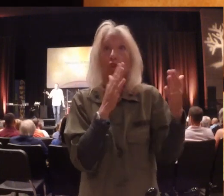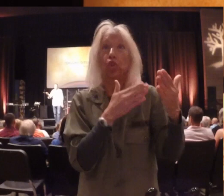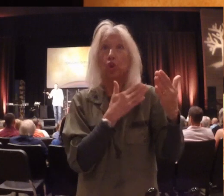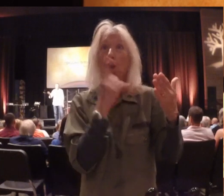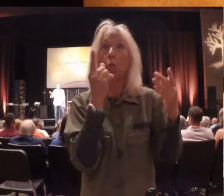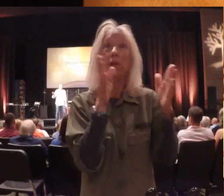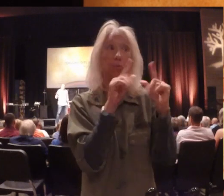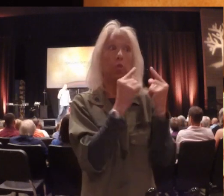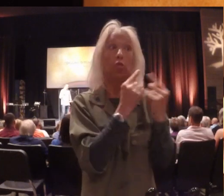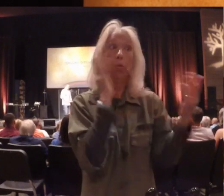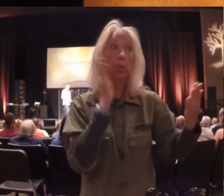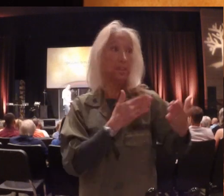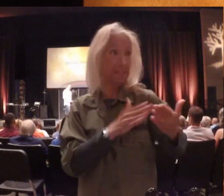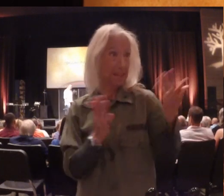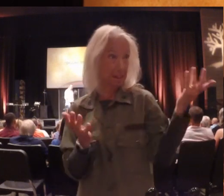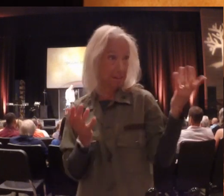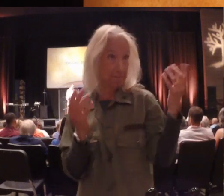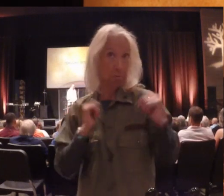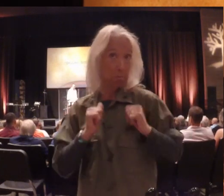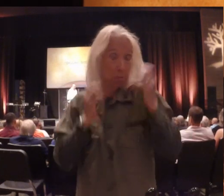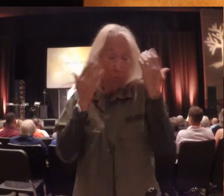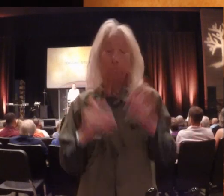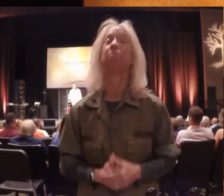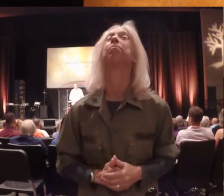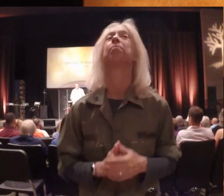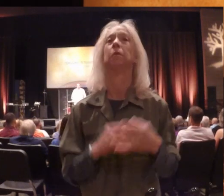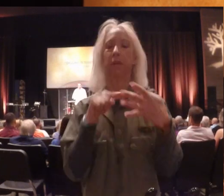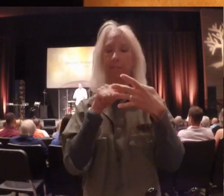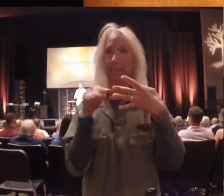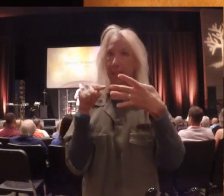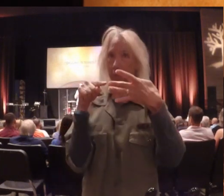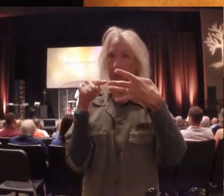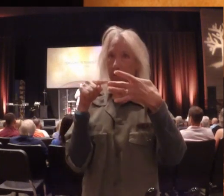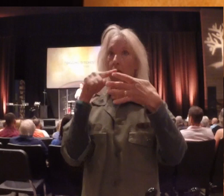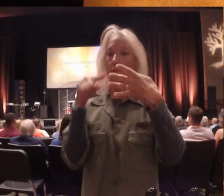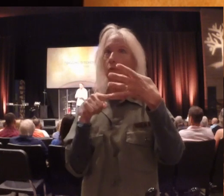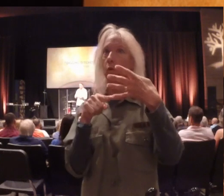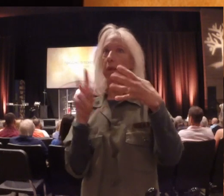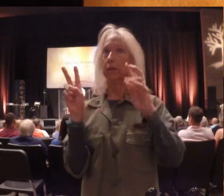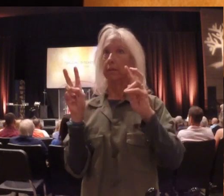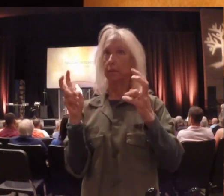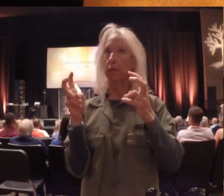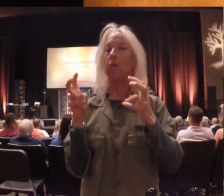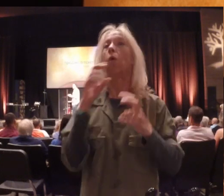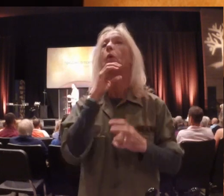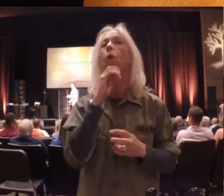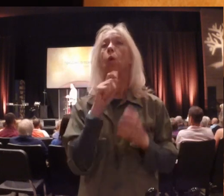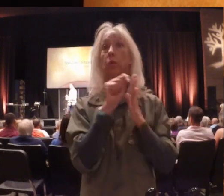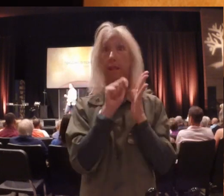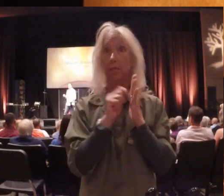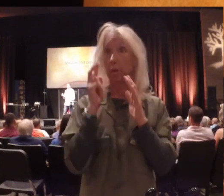just let you know about that. But today we're in our second week of a four-week message series looking at the Old Testament